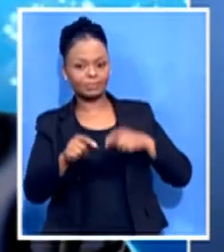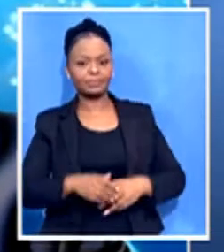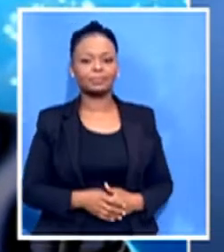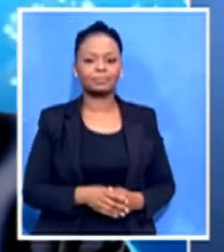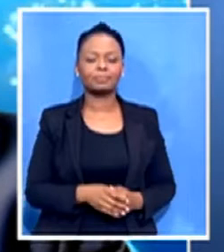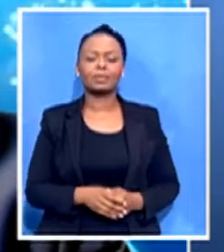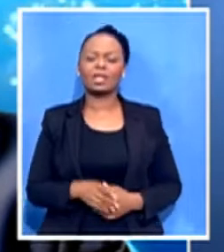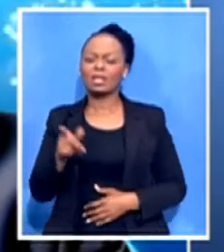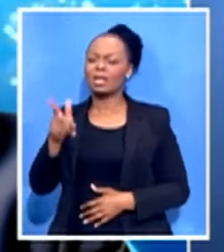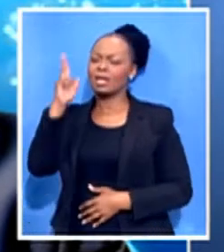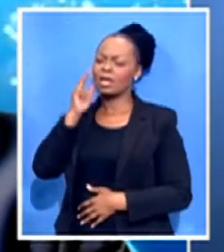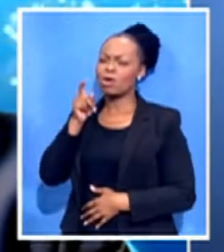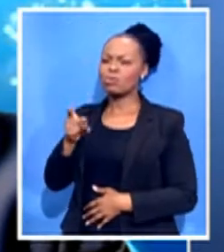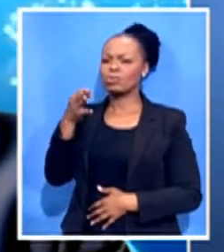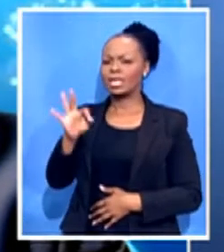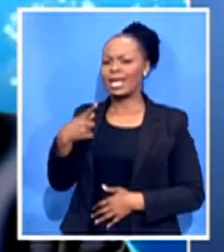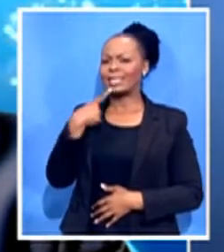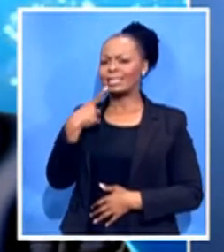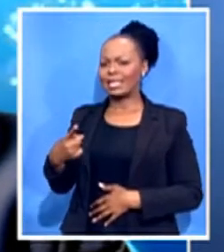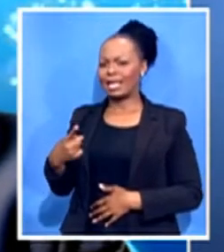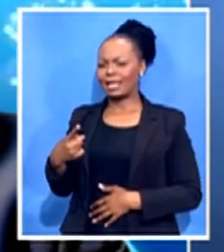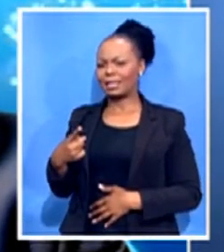be there's not going to be a sense of